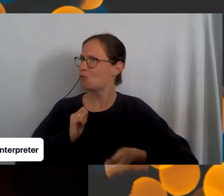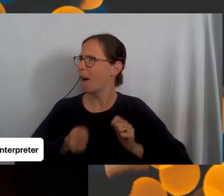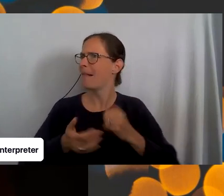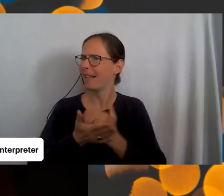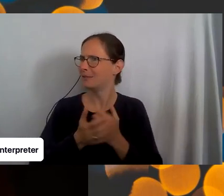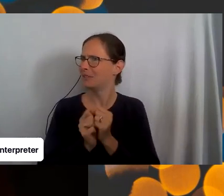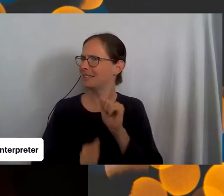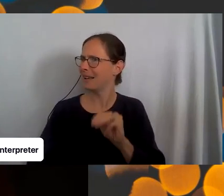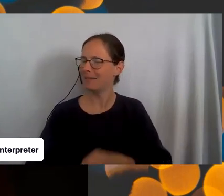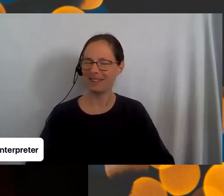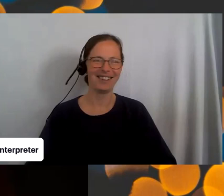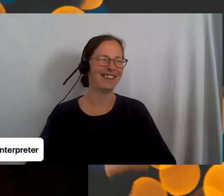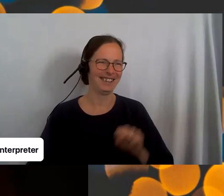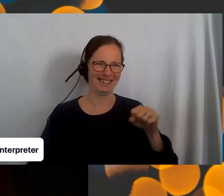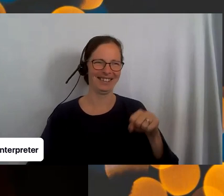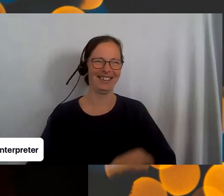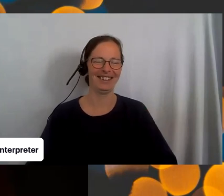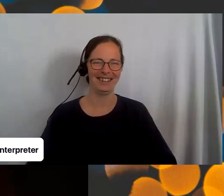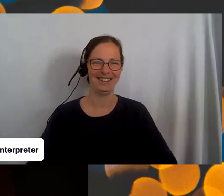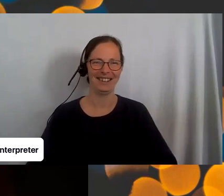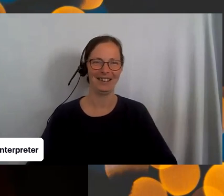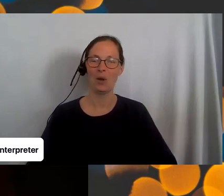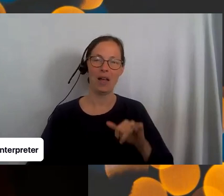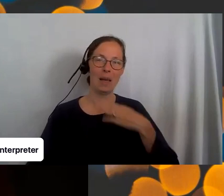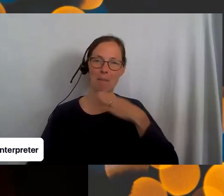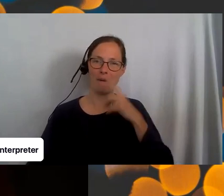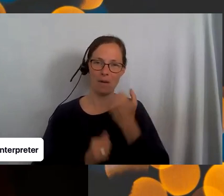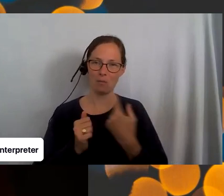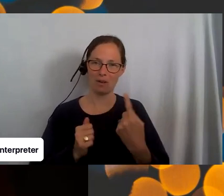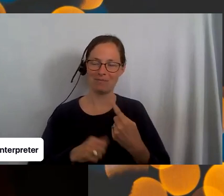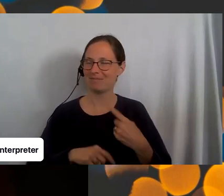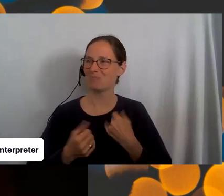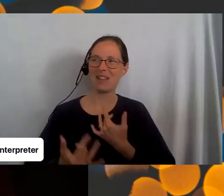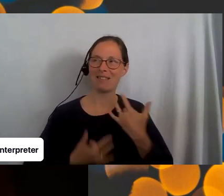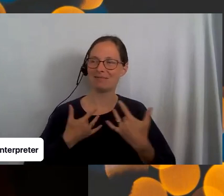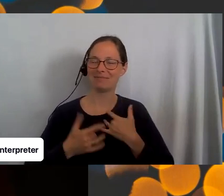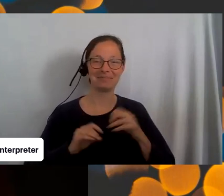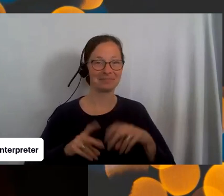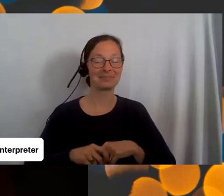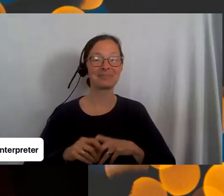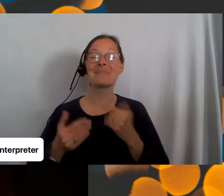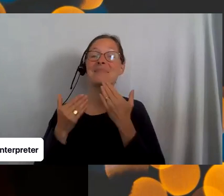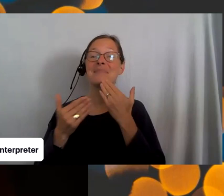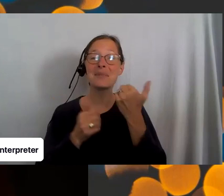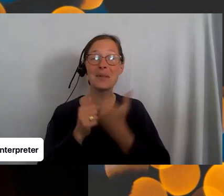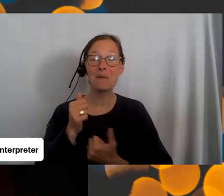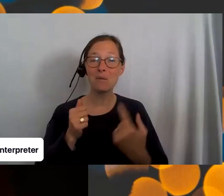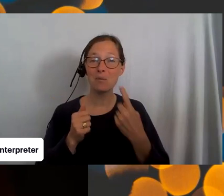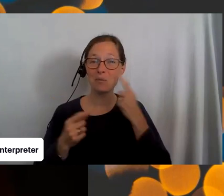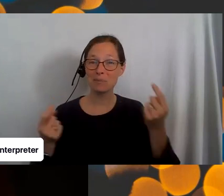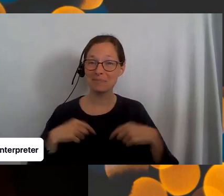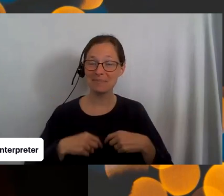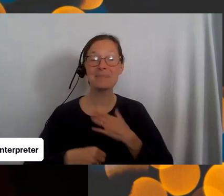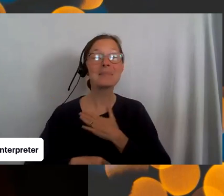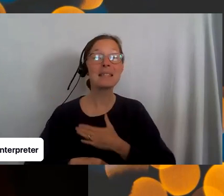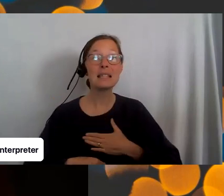Sam. That, yep, That would be bad for everybody. can't wait. Well, All right. Well, thank you everyone for being Thank you. here.